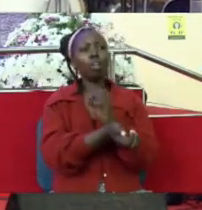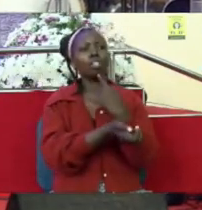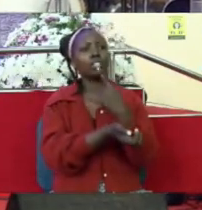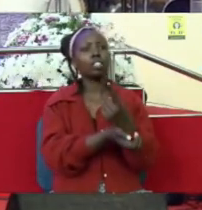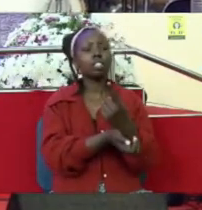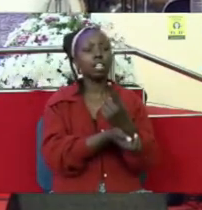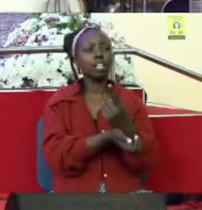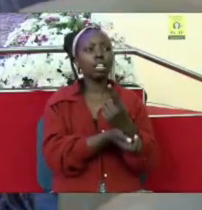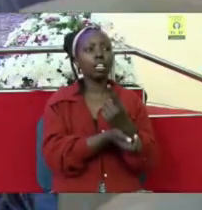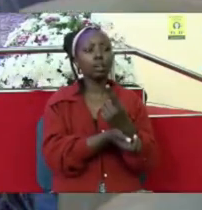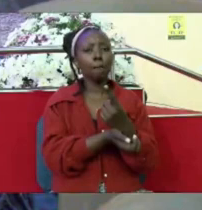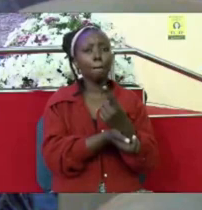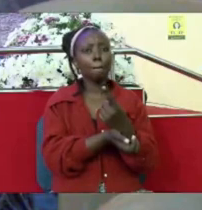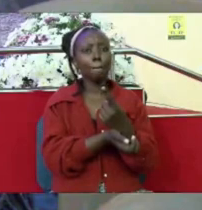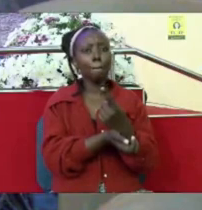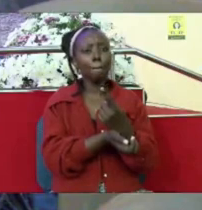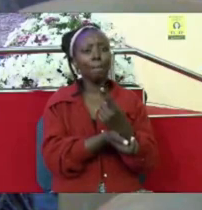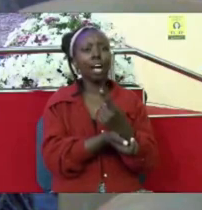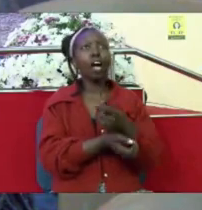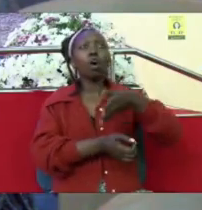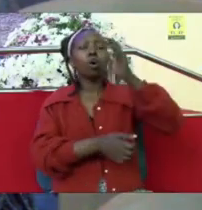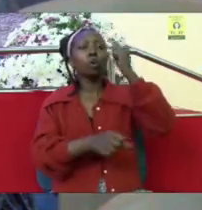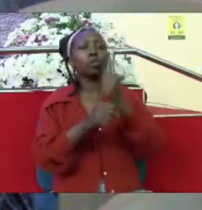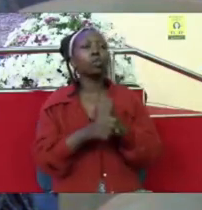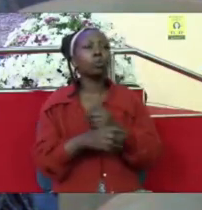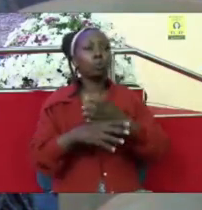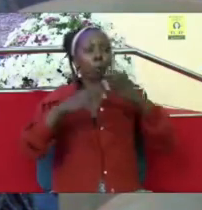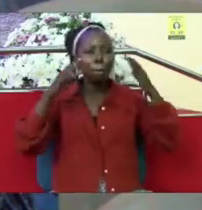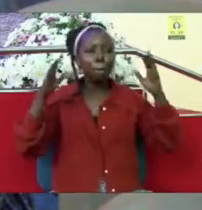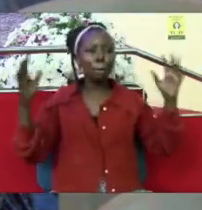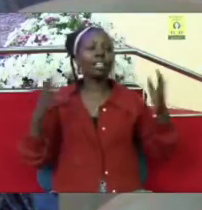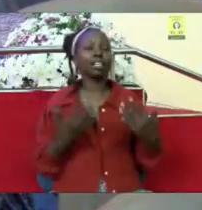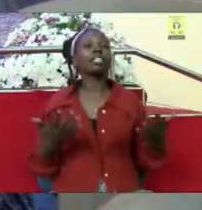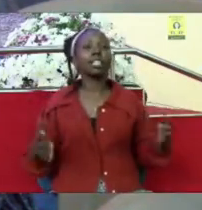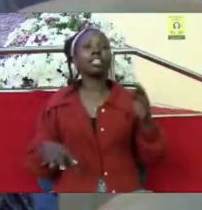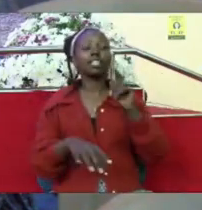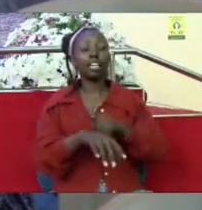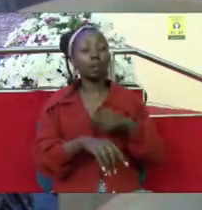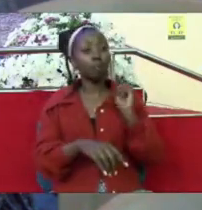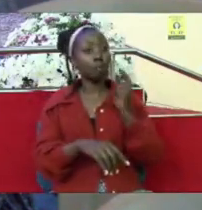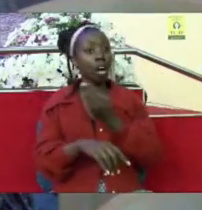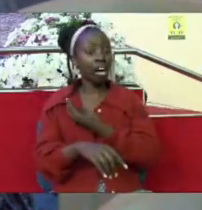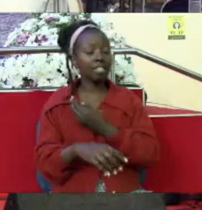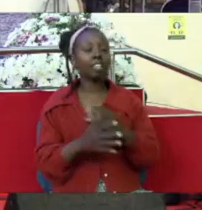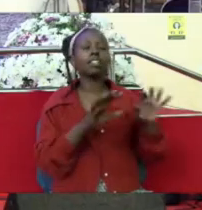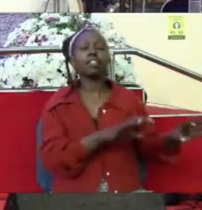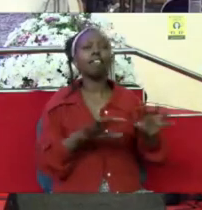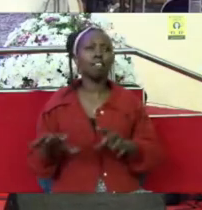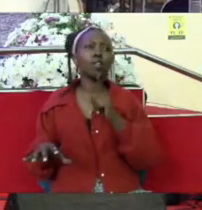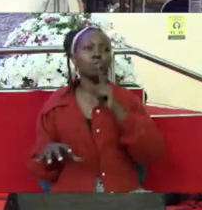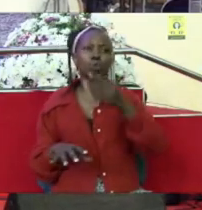are under pressure. Na Mungu anafanya kazi yake kuu wakati uko chini ya msukumo. I want you to remember this. Nataka ukumbuke hiki. Never forget.